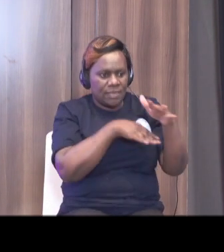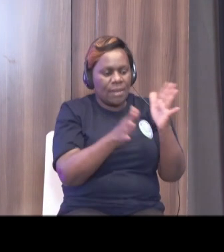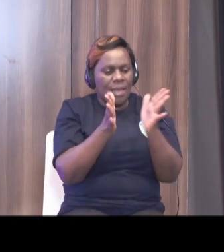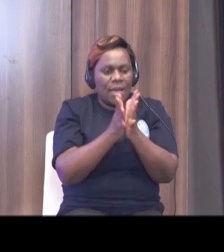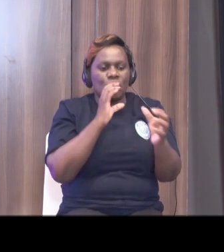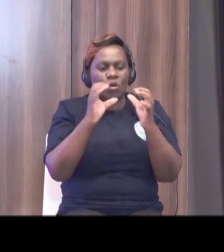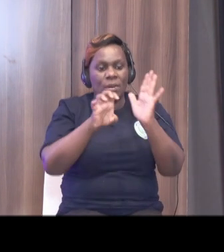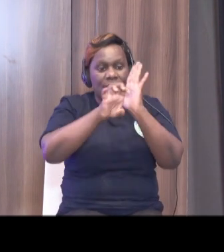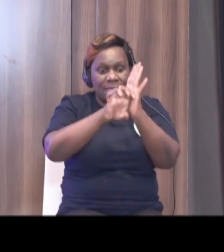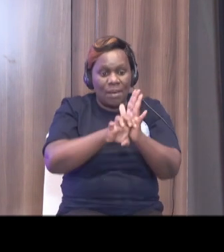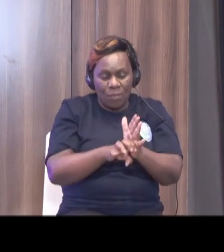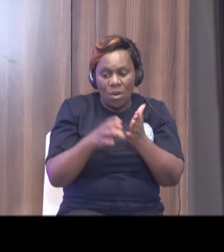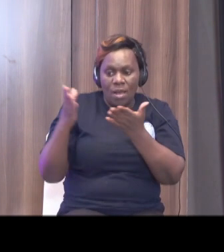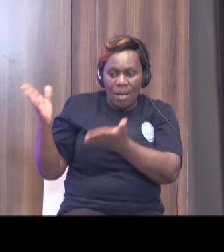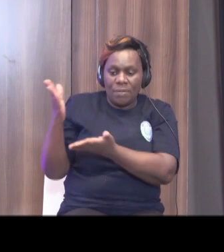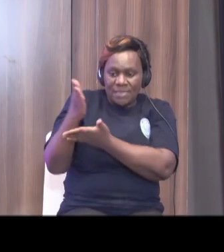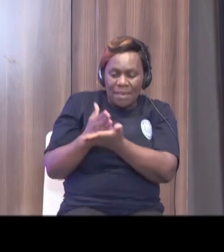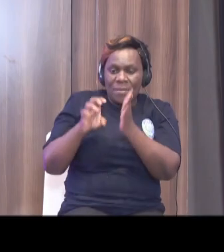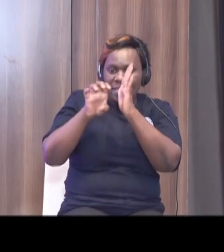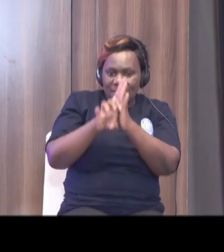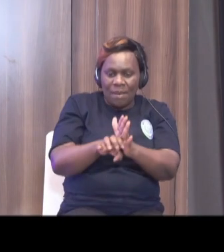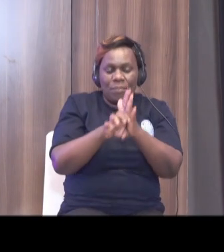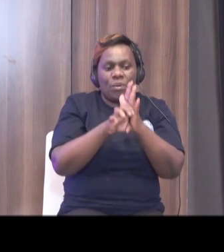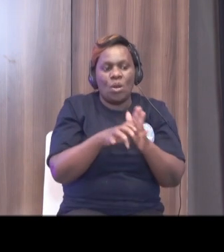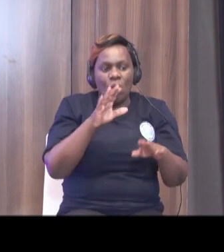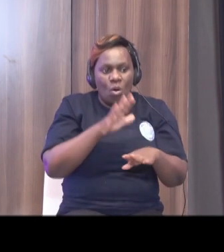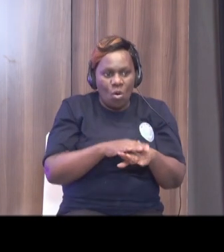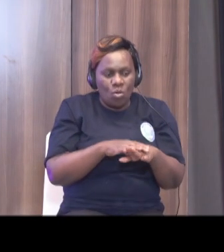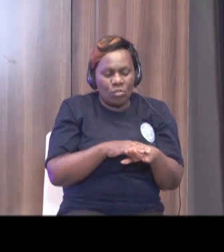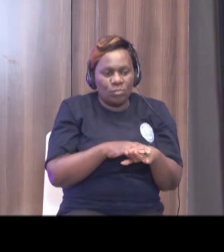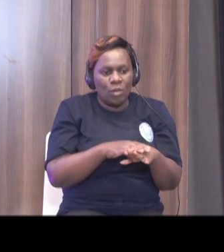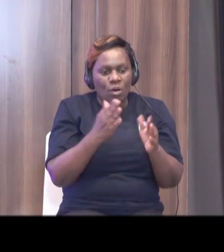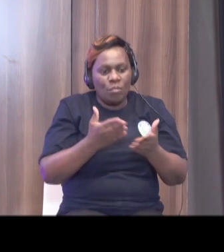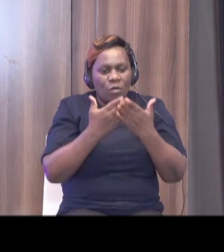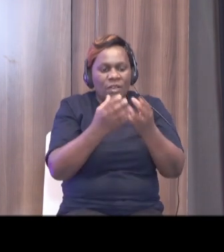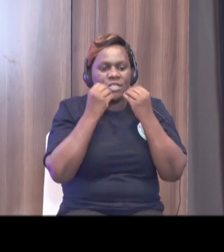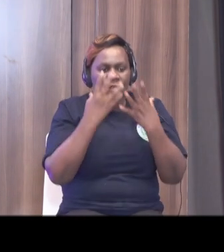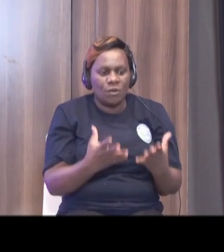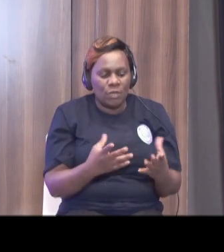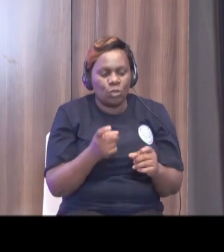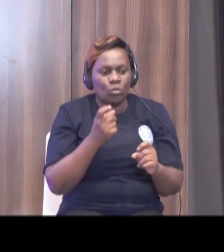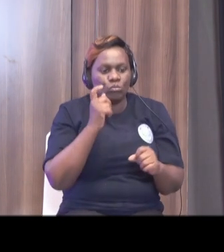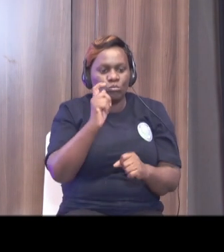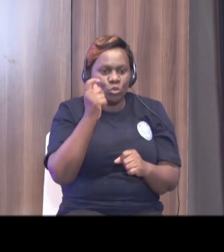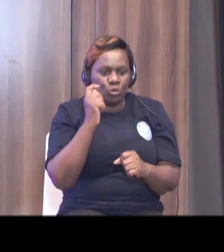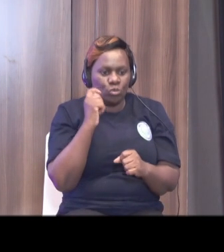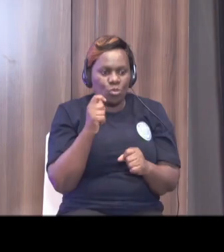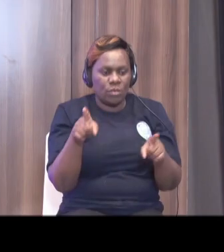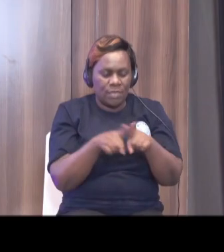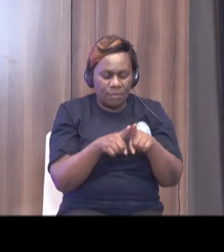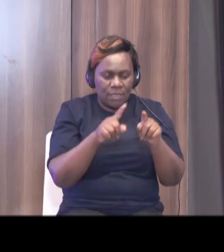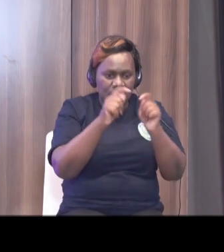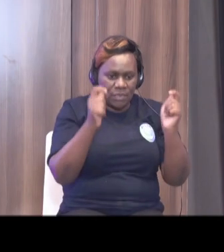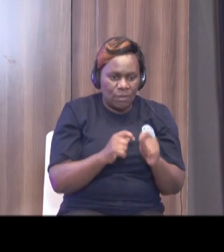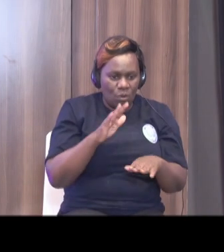communication. For example, here are some examples. They held virtual meetings focused on providing information and tools for healthcare teams